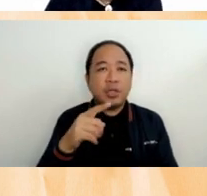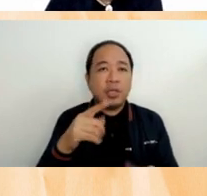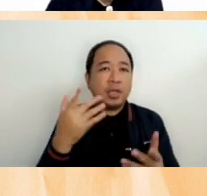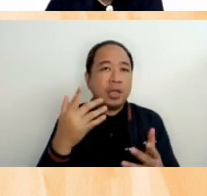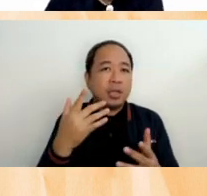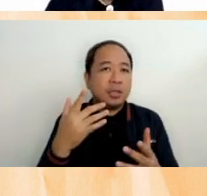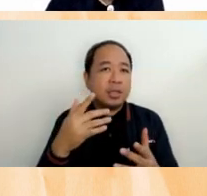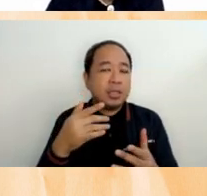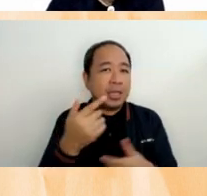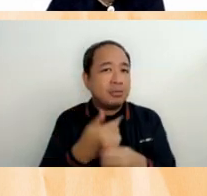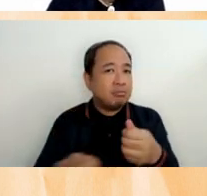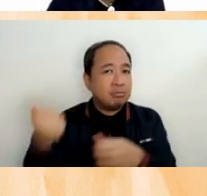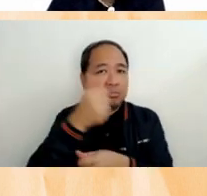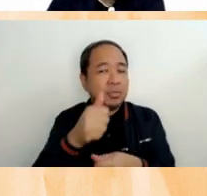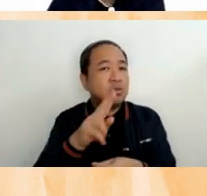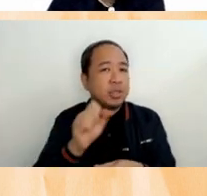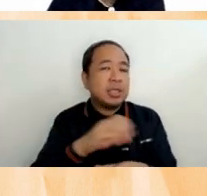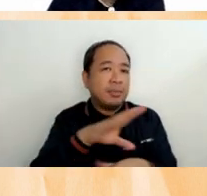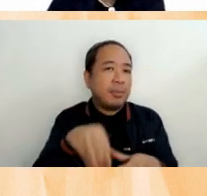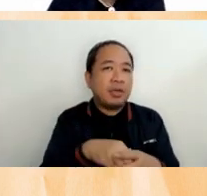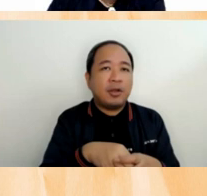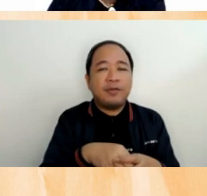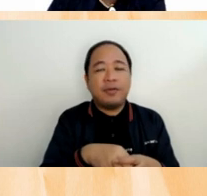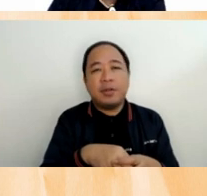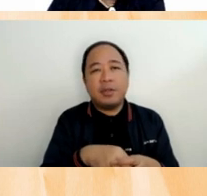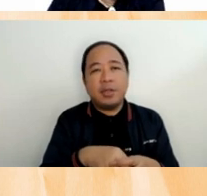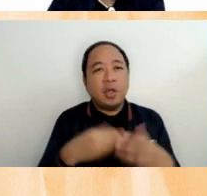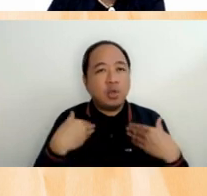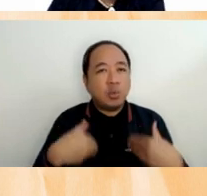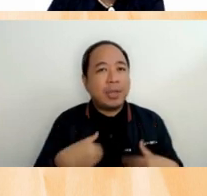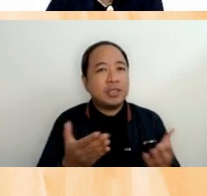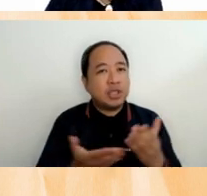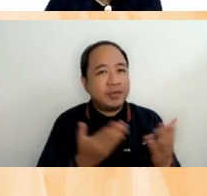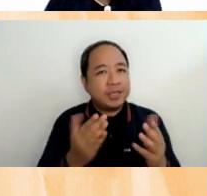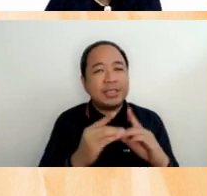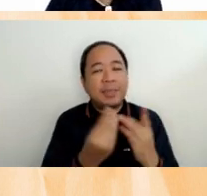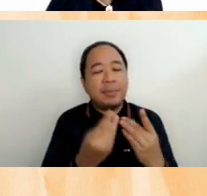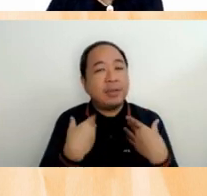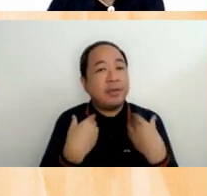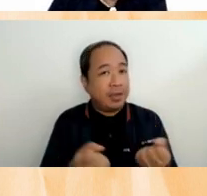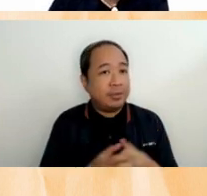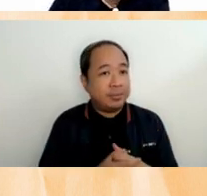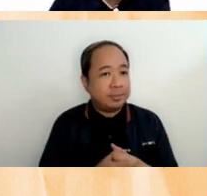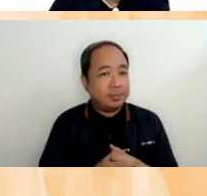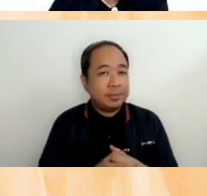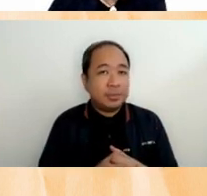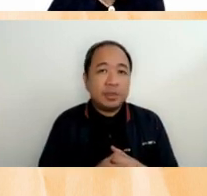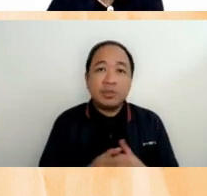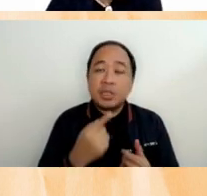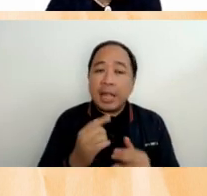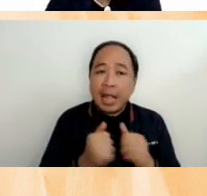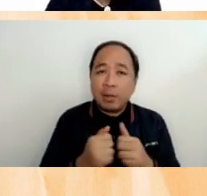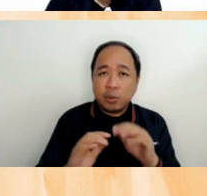one another for the past years has shifted from in-person to online, which is evident in our lives here